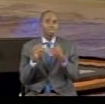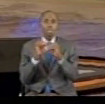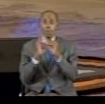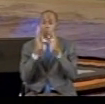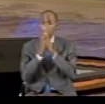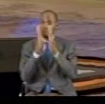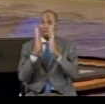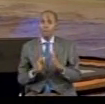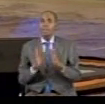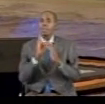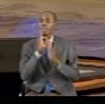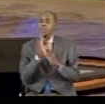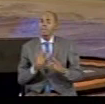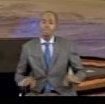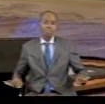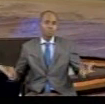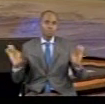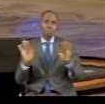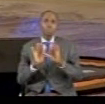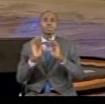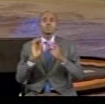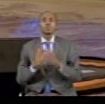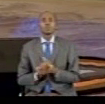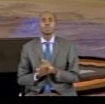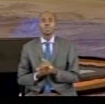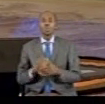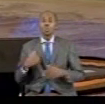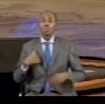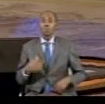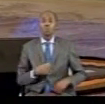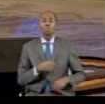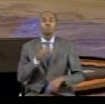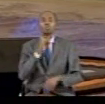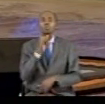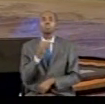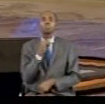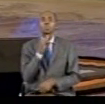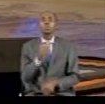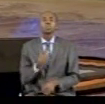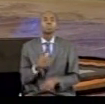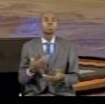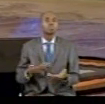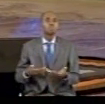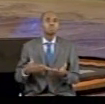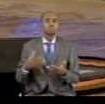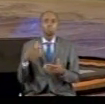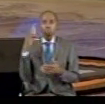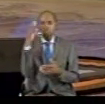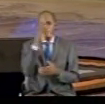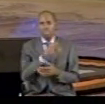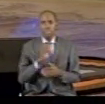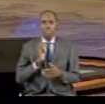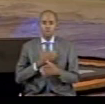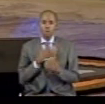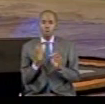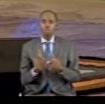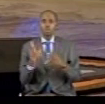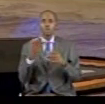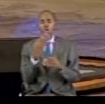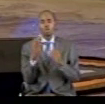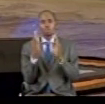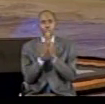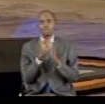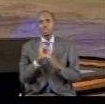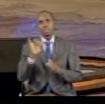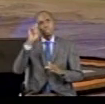prayer is important. We shouldn't miss our privilege of praying,